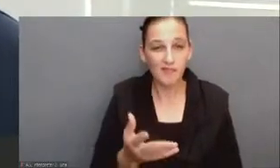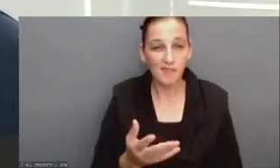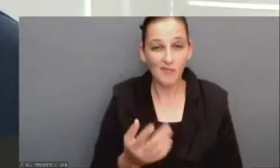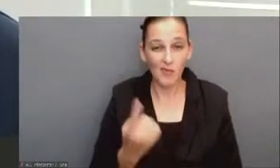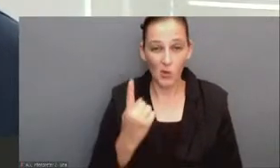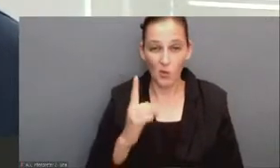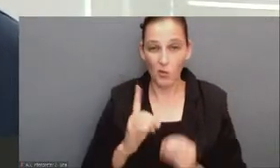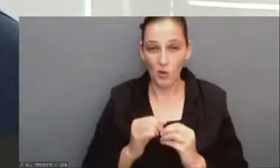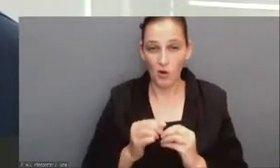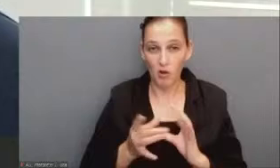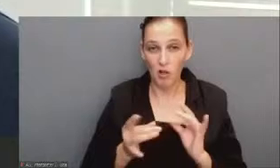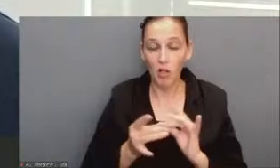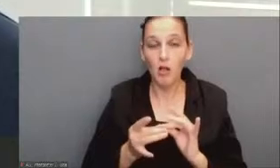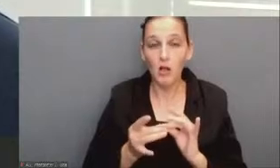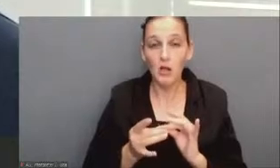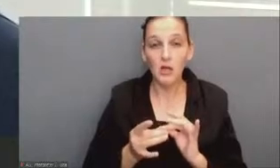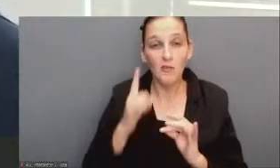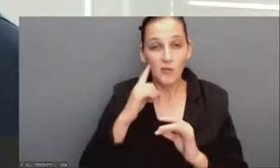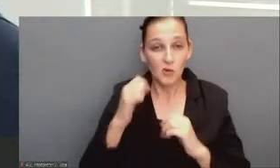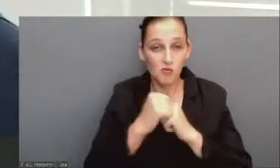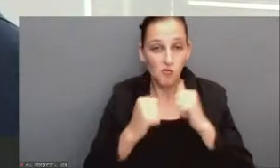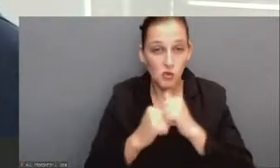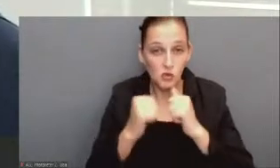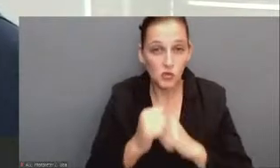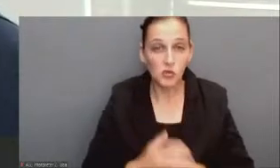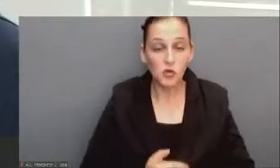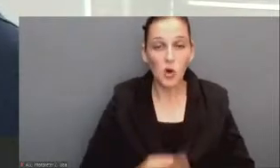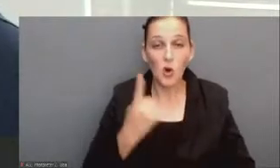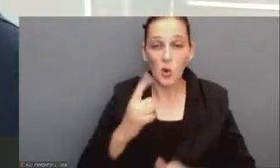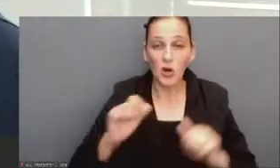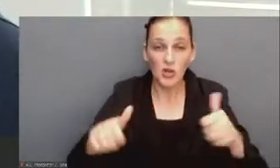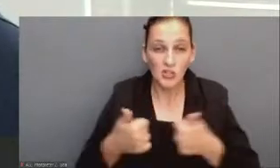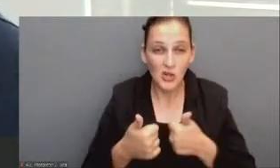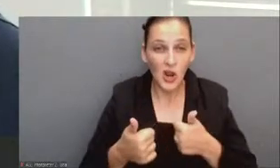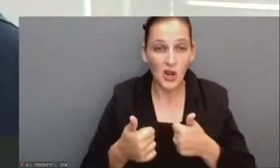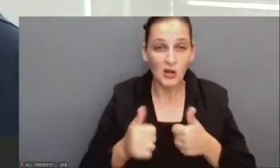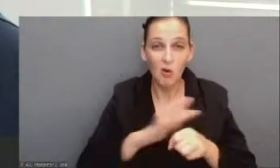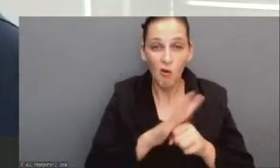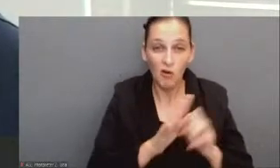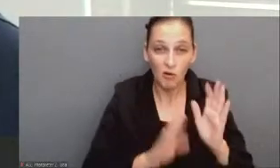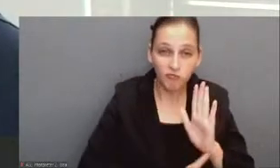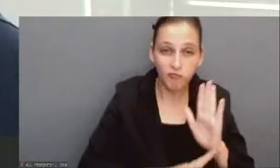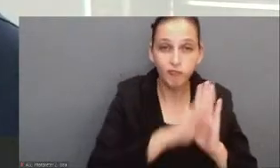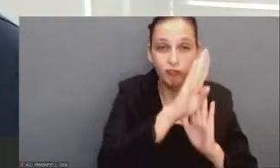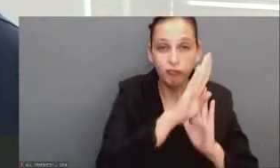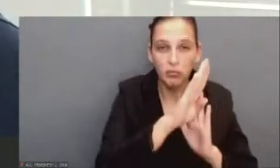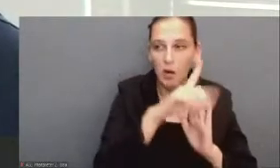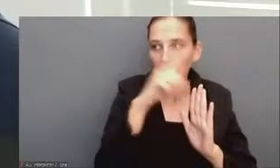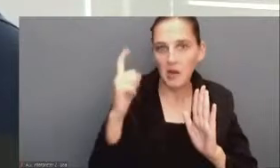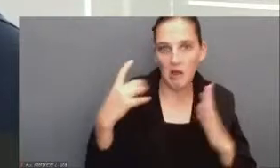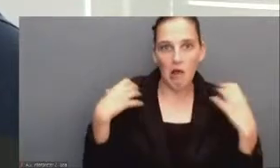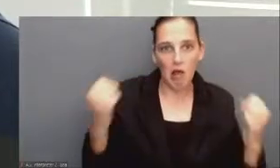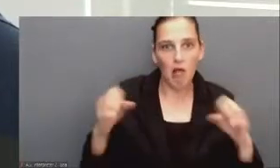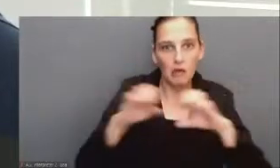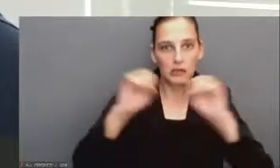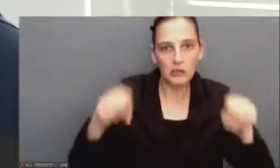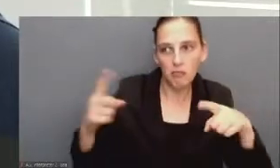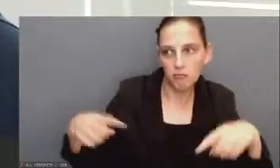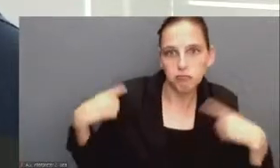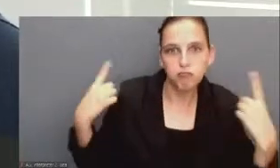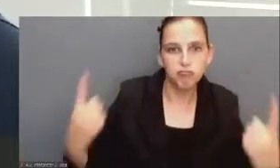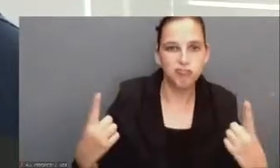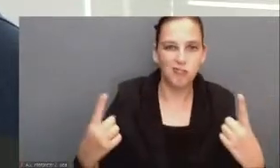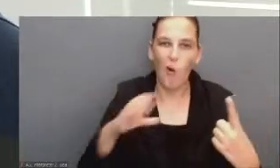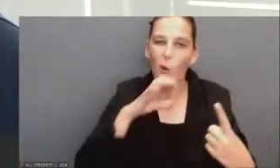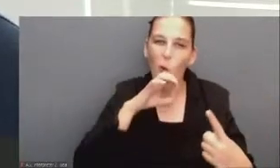One of the challenges of facing the COVID-19 surge was the often antiquated infrastructure that many of our essential hospitals